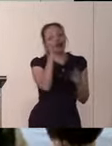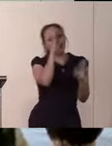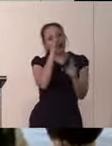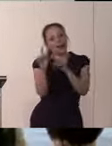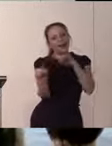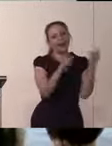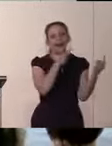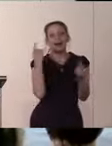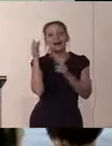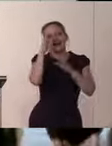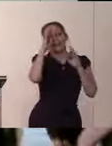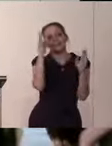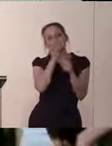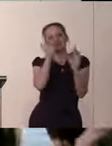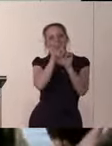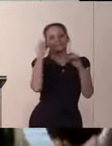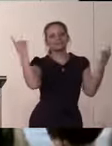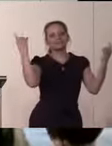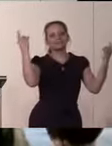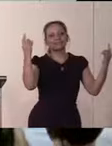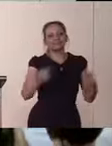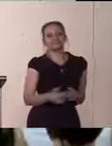hide your lying eyes.